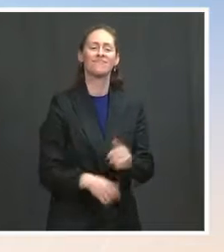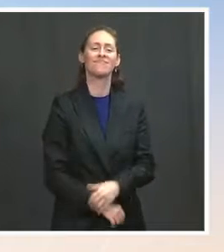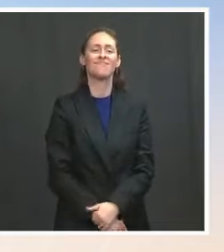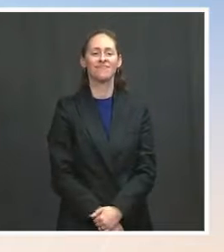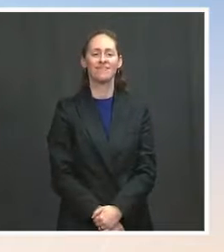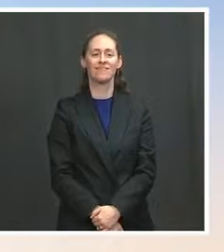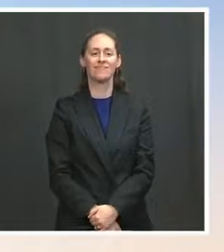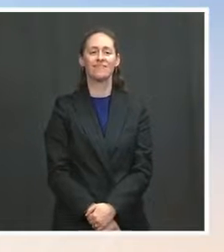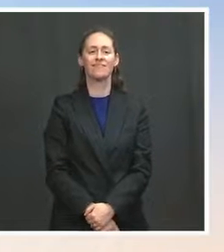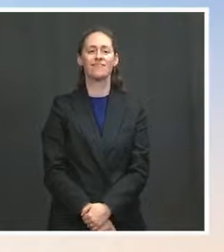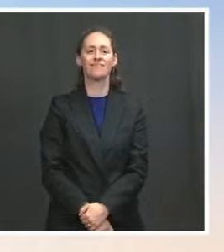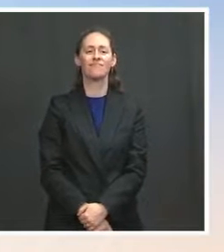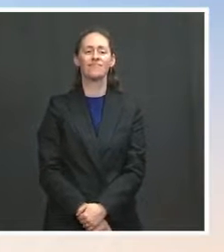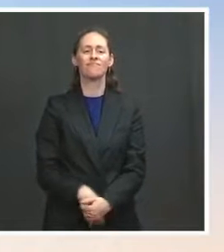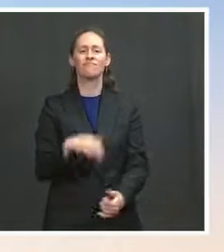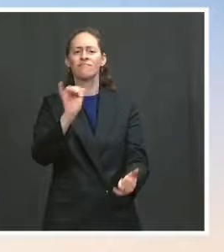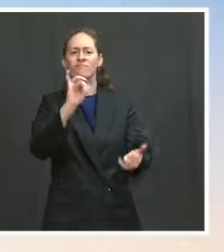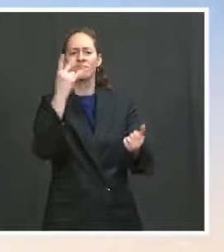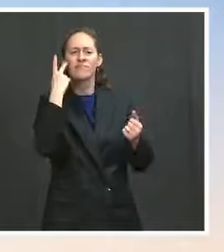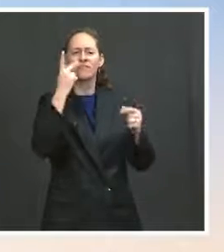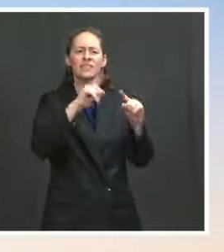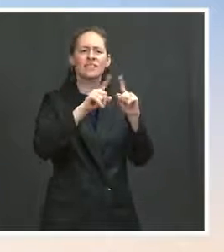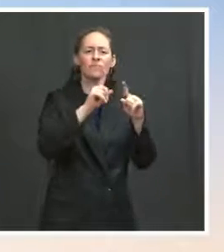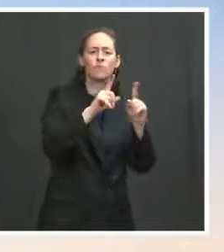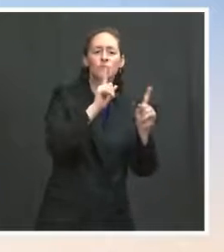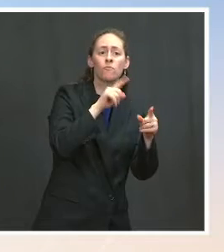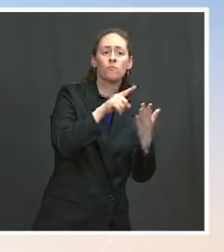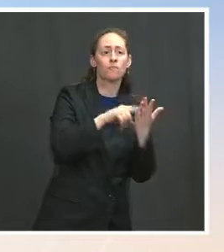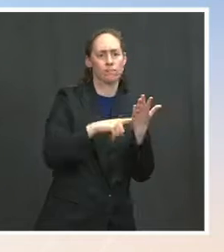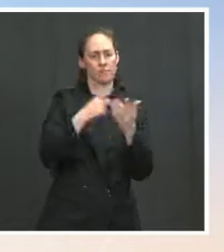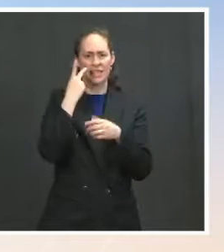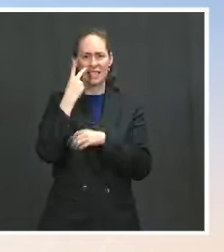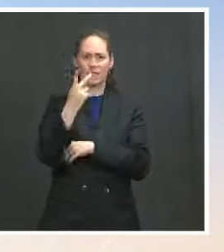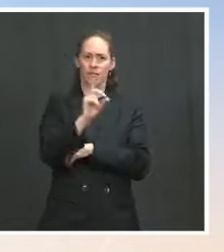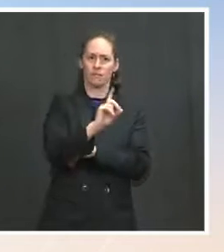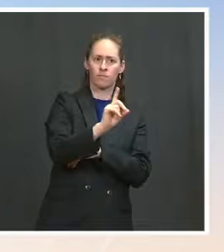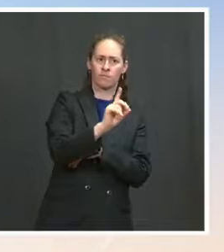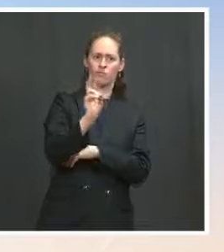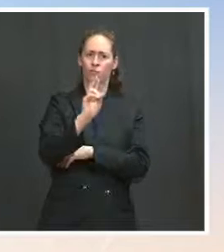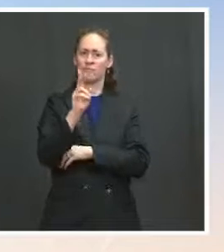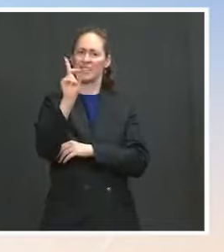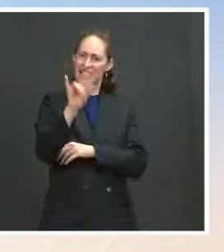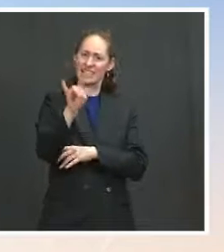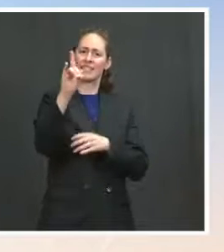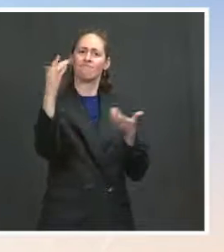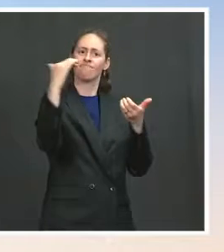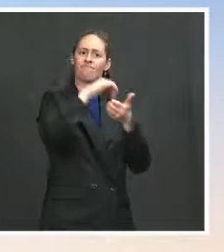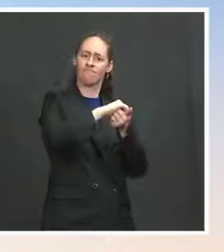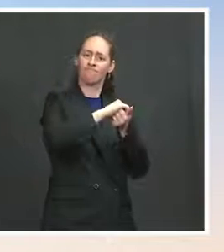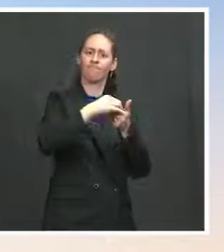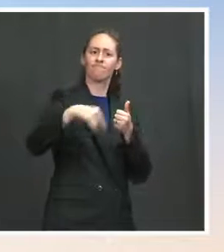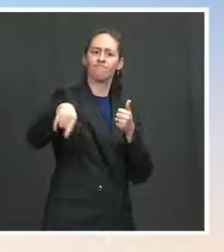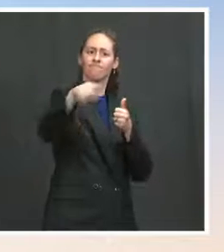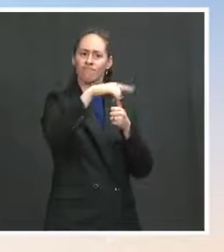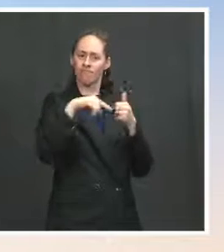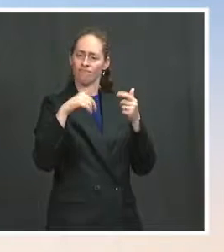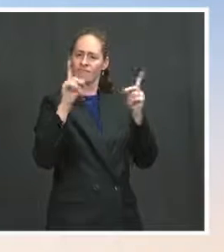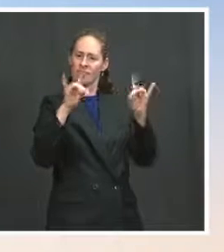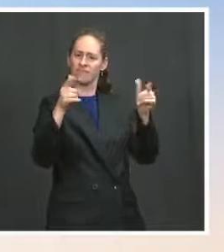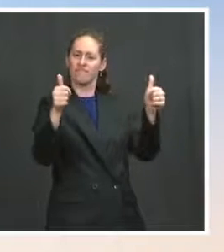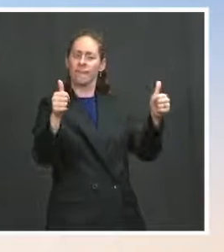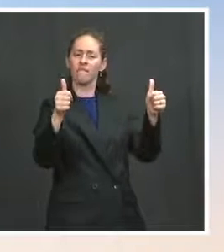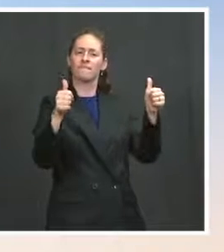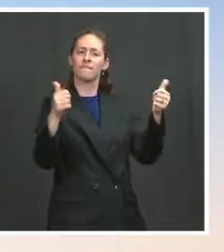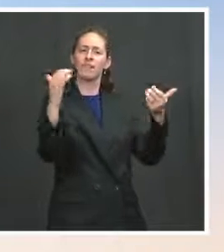reporting, Democrats and Republicans who have been working together to come up perhaps with their own proposal. So we're looking forward to seeing that as well. So we're going to